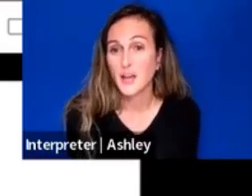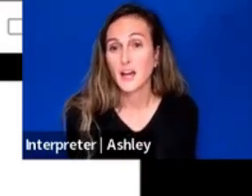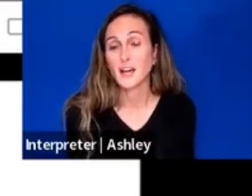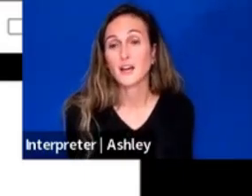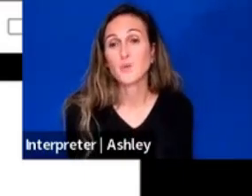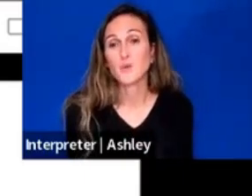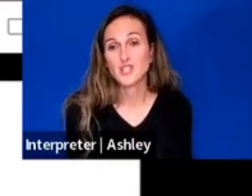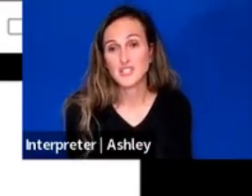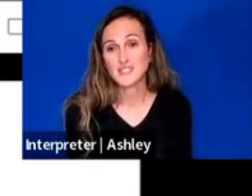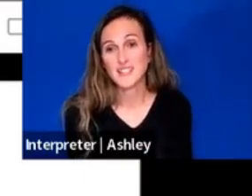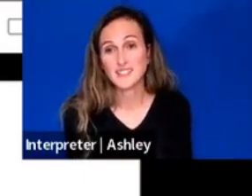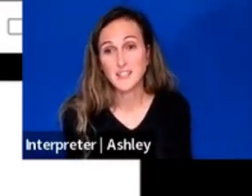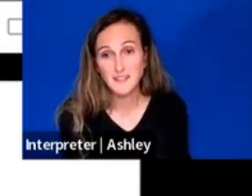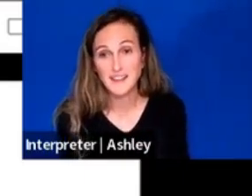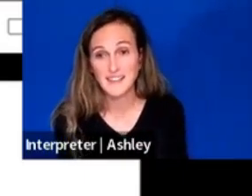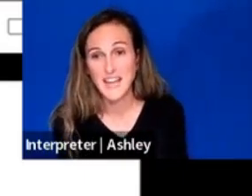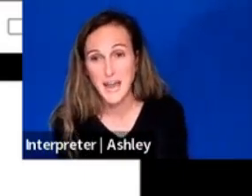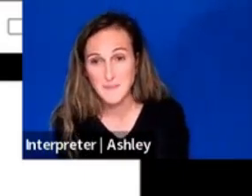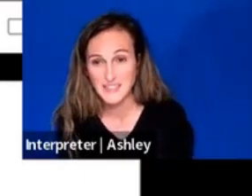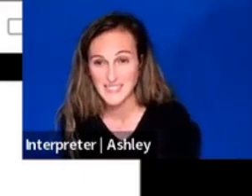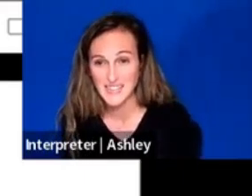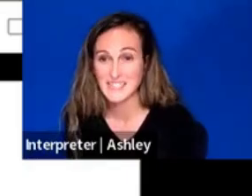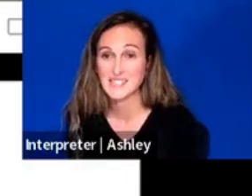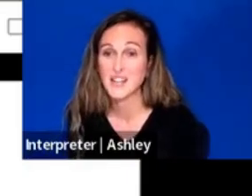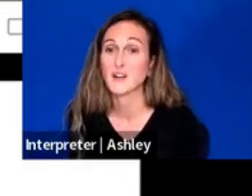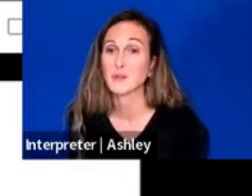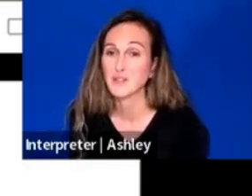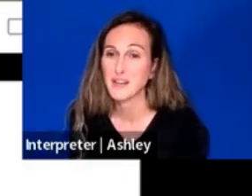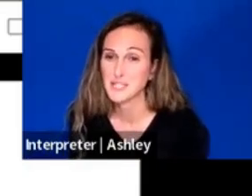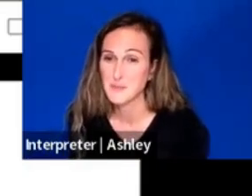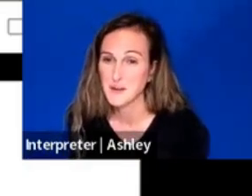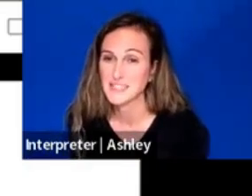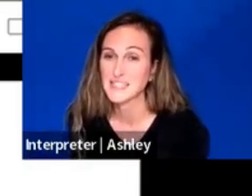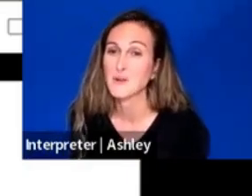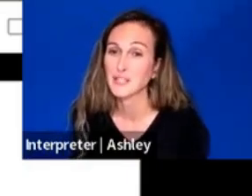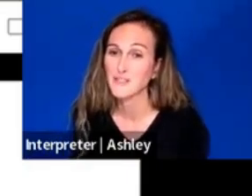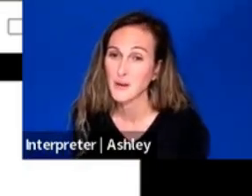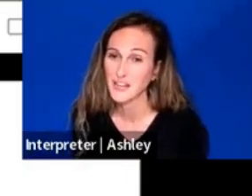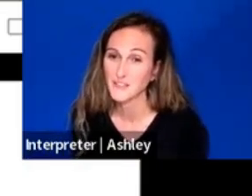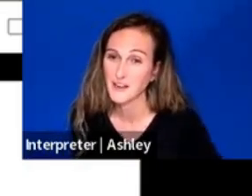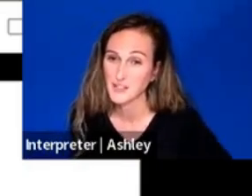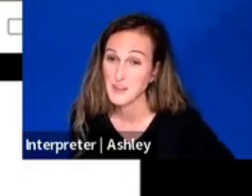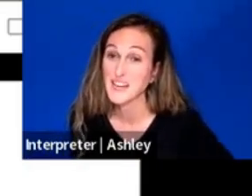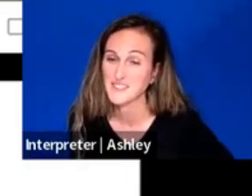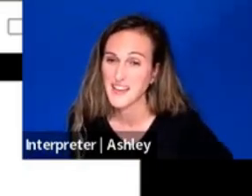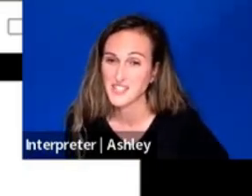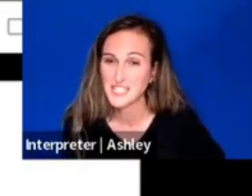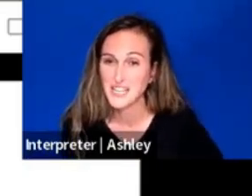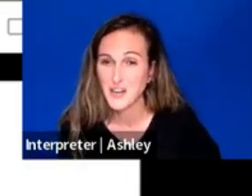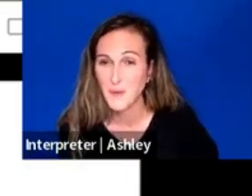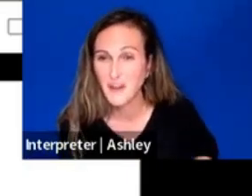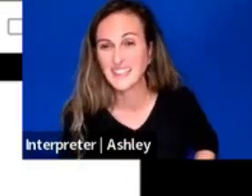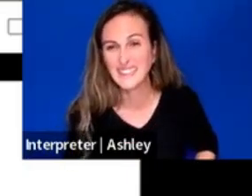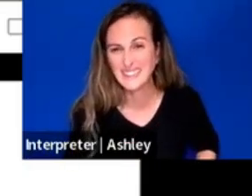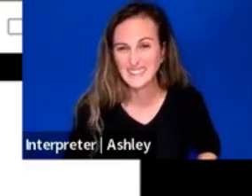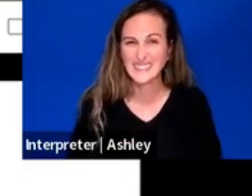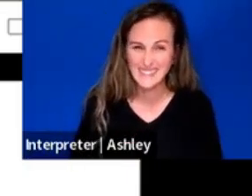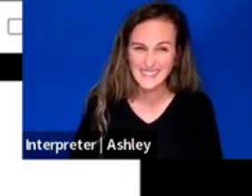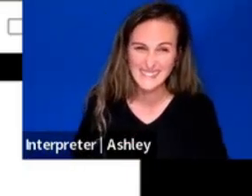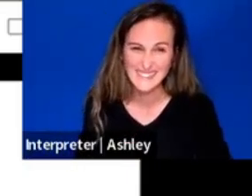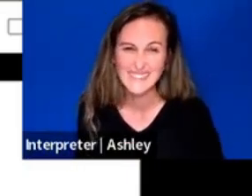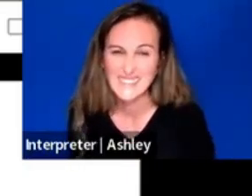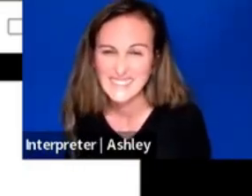elevator, which is something that has happened, and it's not a really great experience. I really avoid elevators because of that, just to let you know.